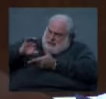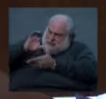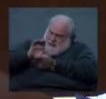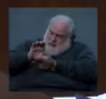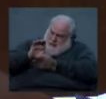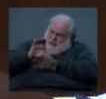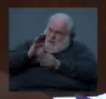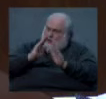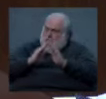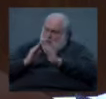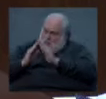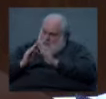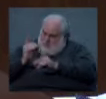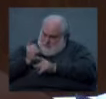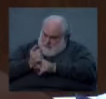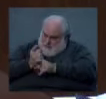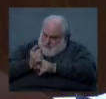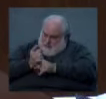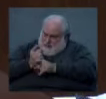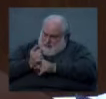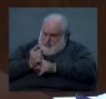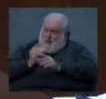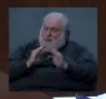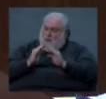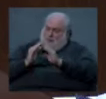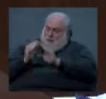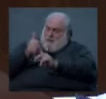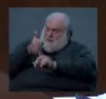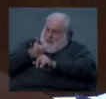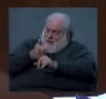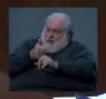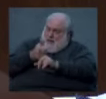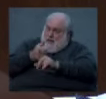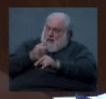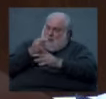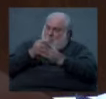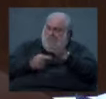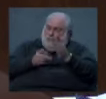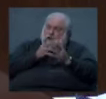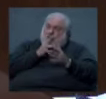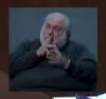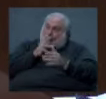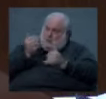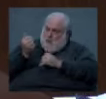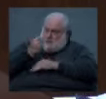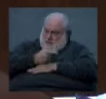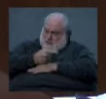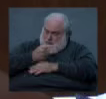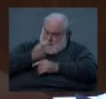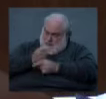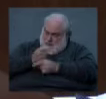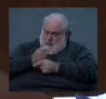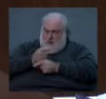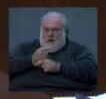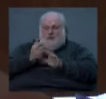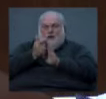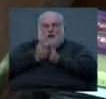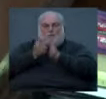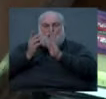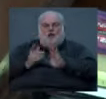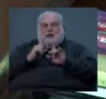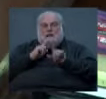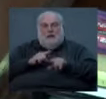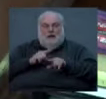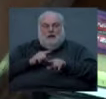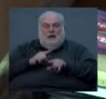the community, didn't they? And the community is what we're talking about today. Director Adcock, I was